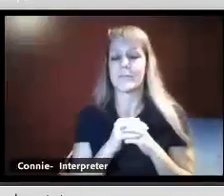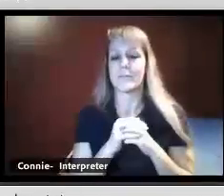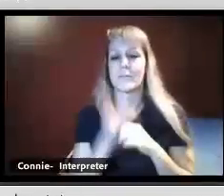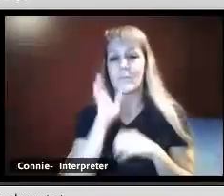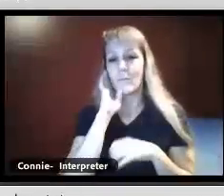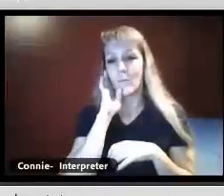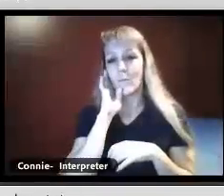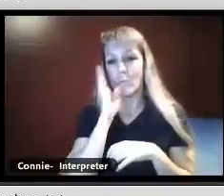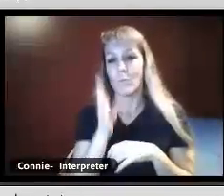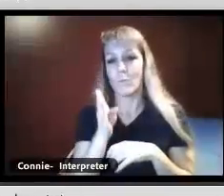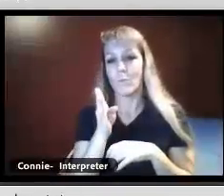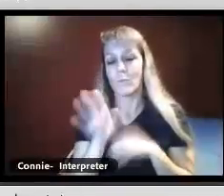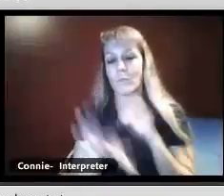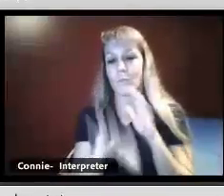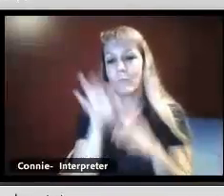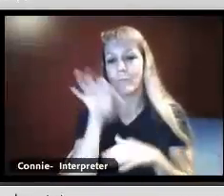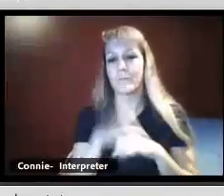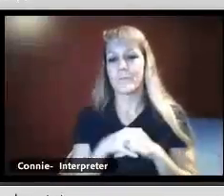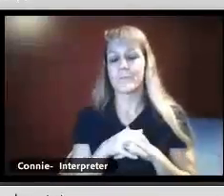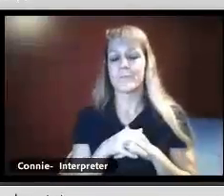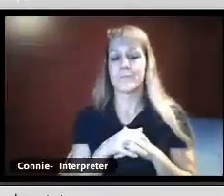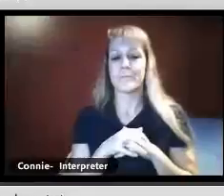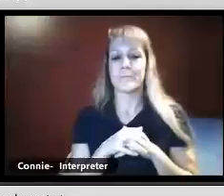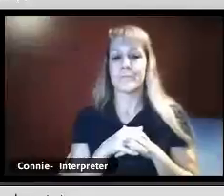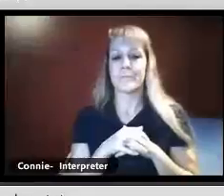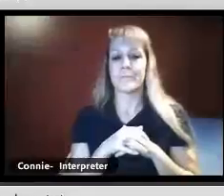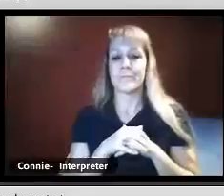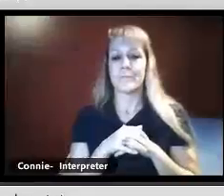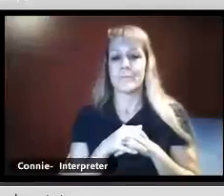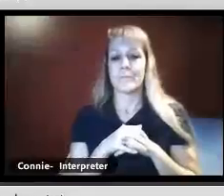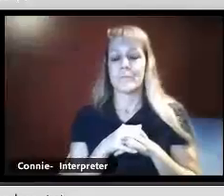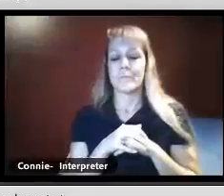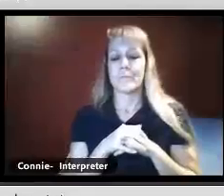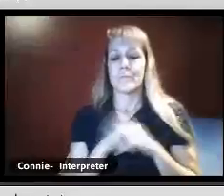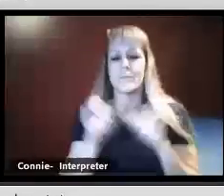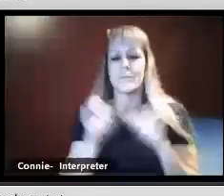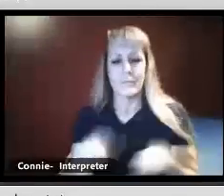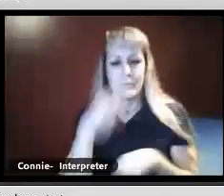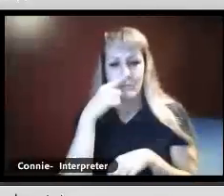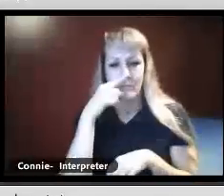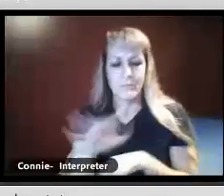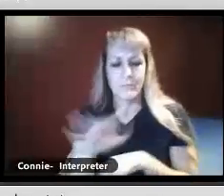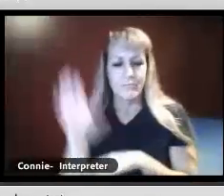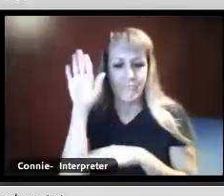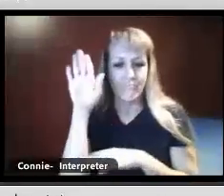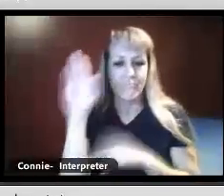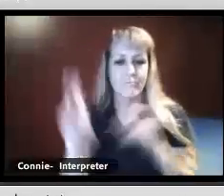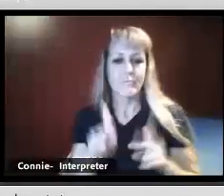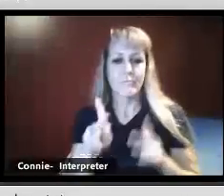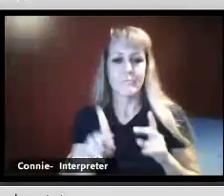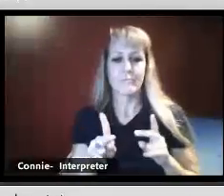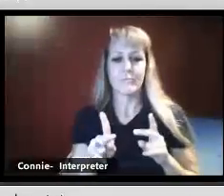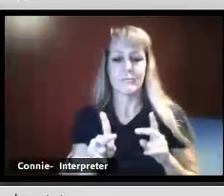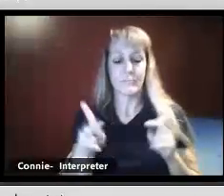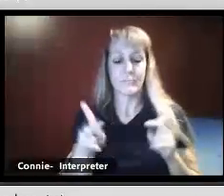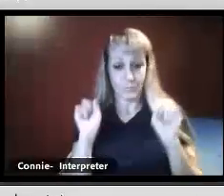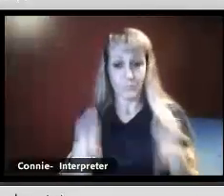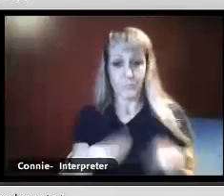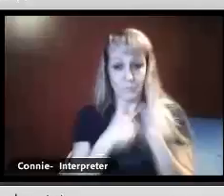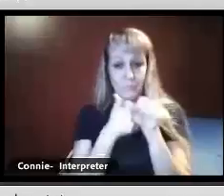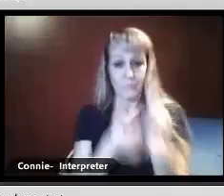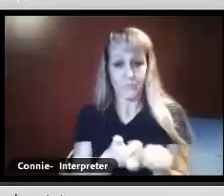of search. Can I get a show of hands if for the folks that have been able to follow along